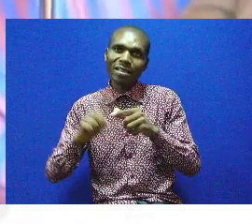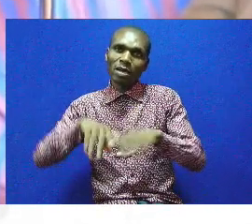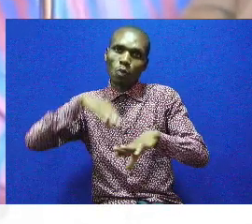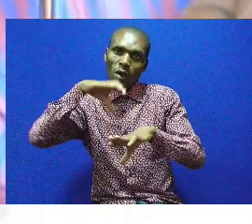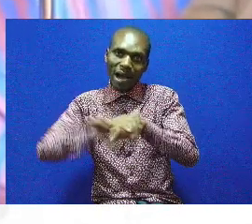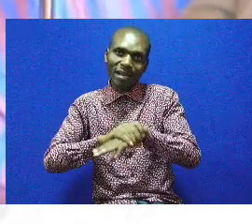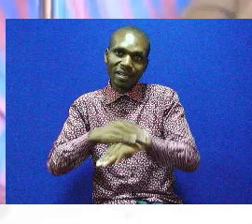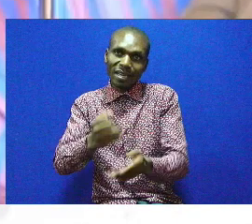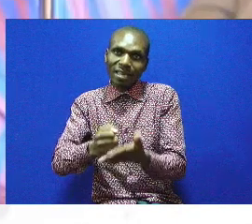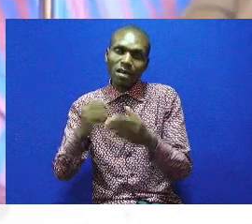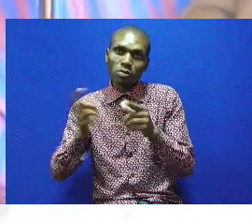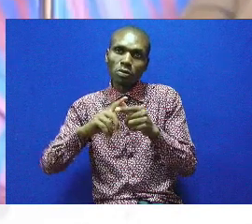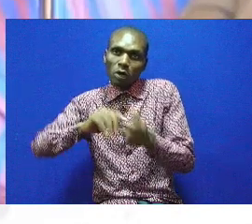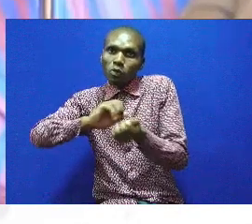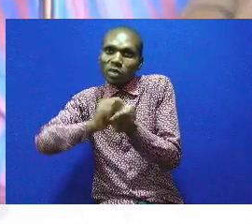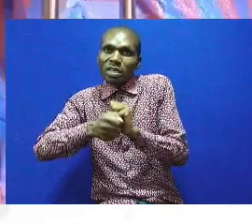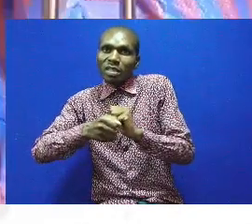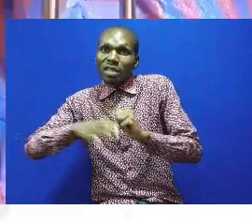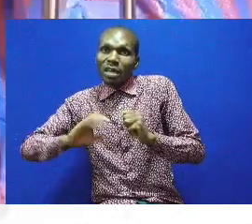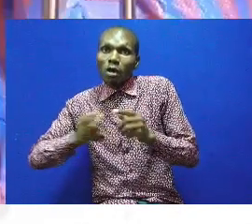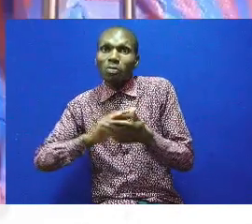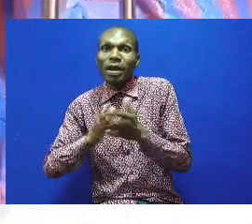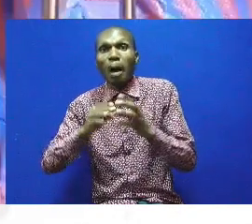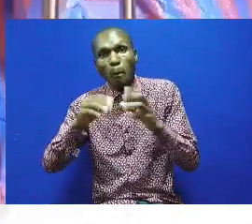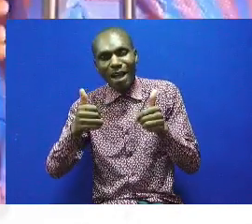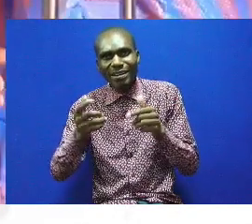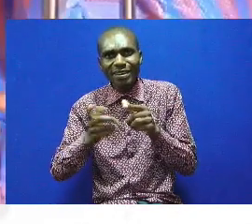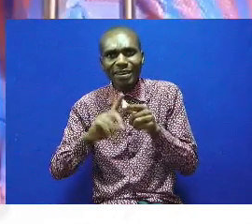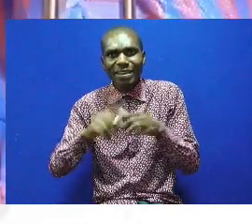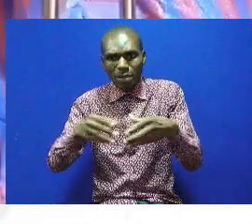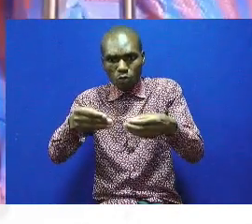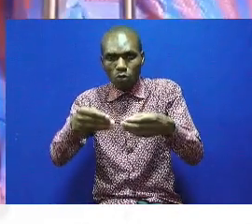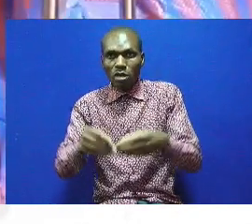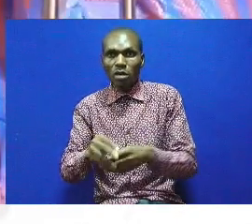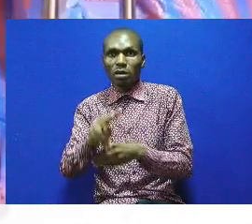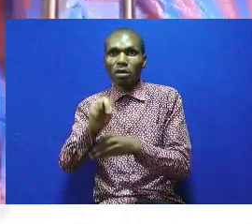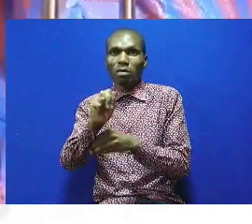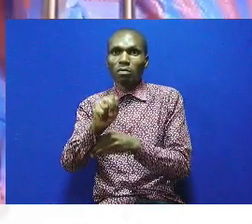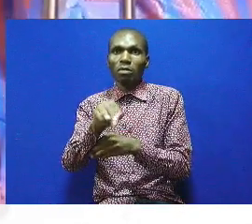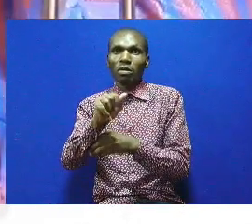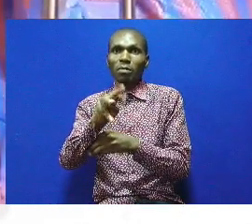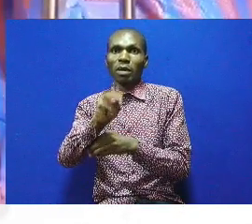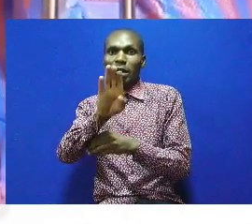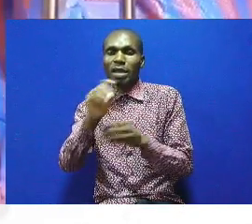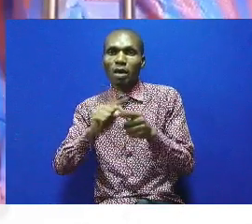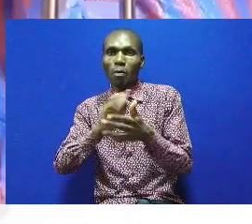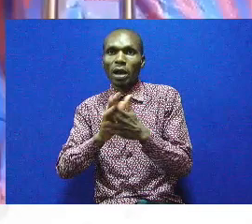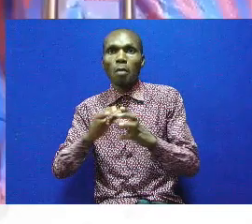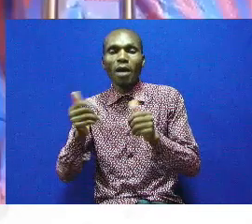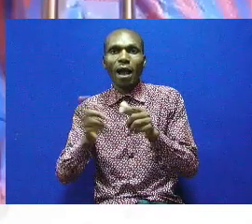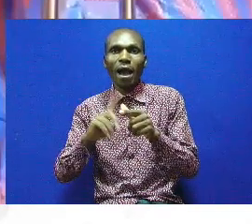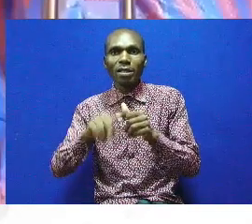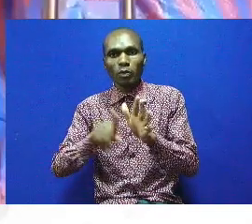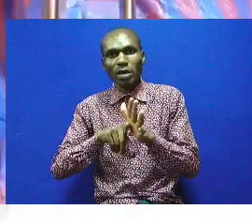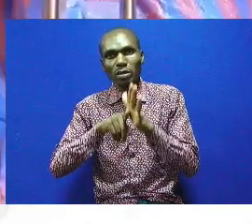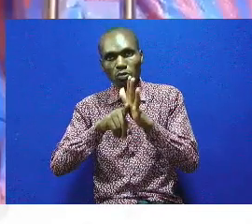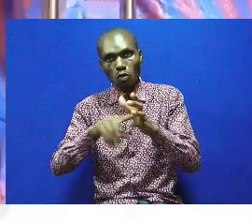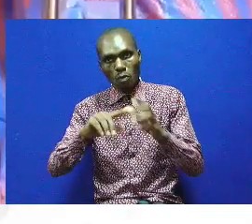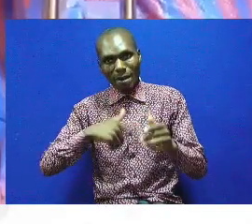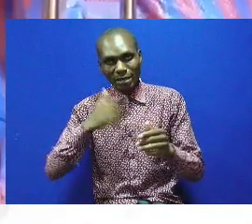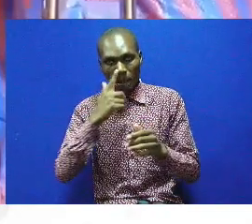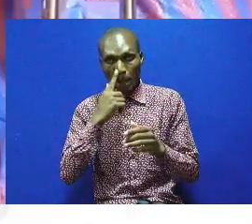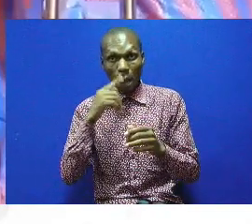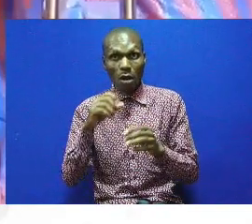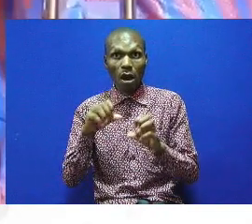gukonyira gonchuriye county yaitu ebe buya moto enya manche ebe municipality na intu twete bene ese